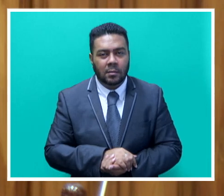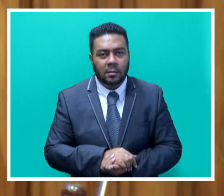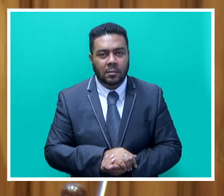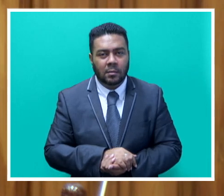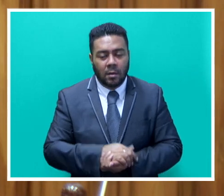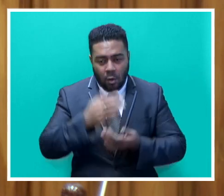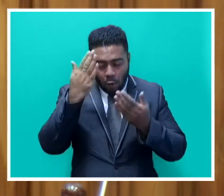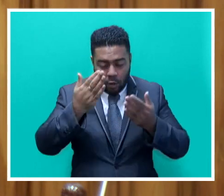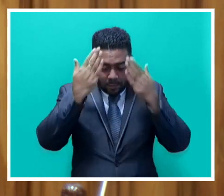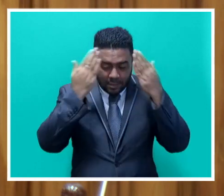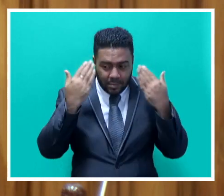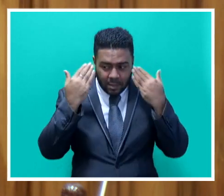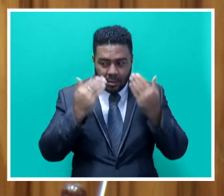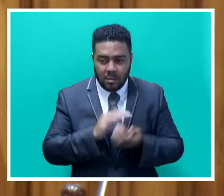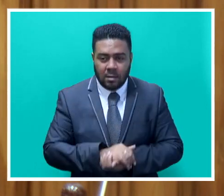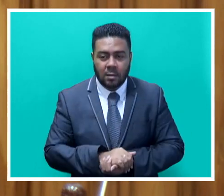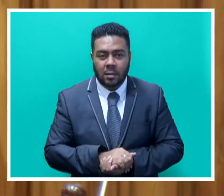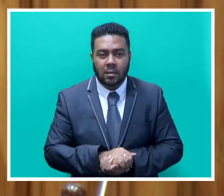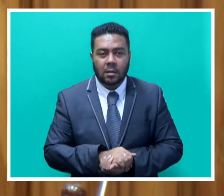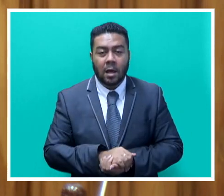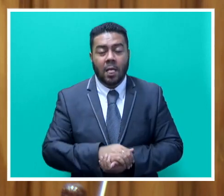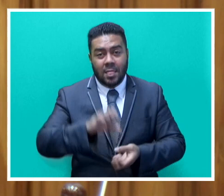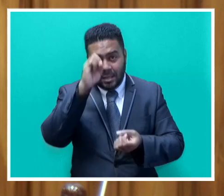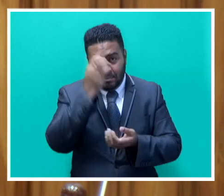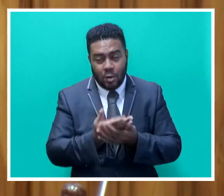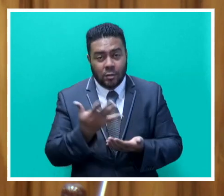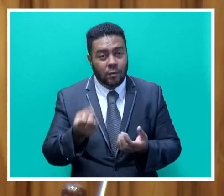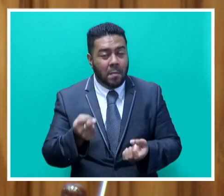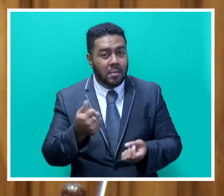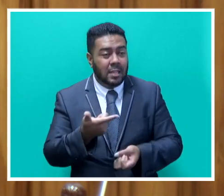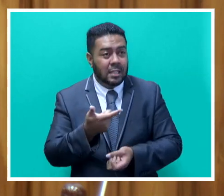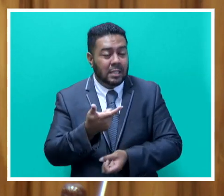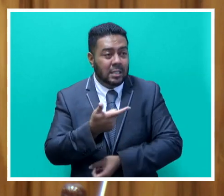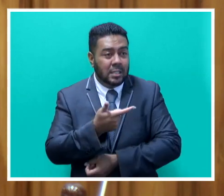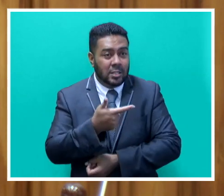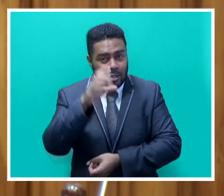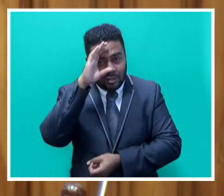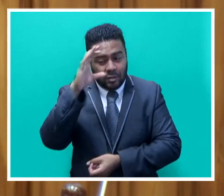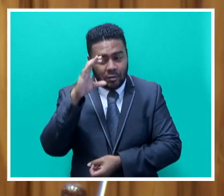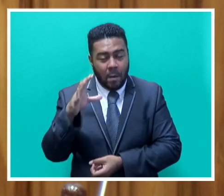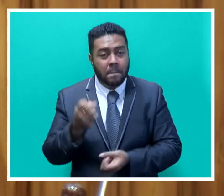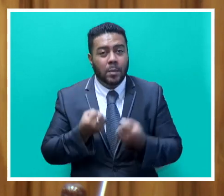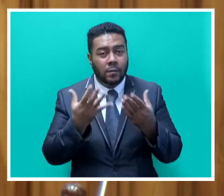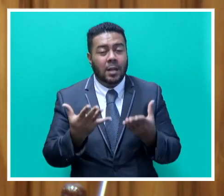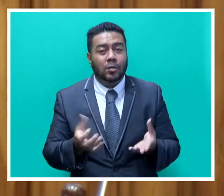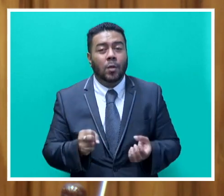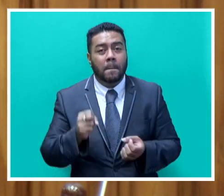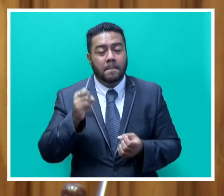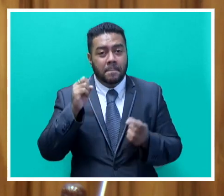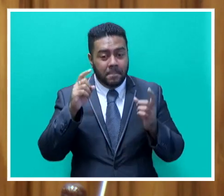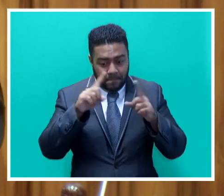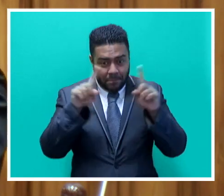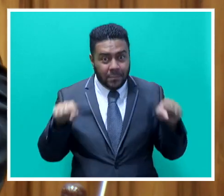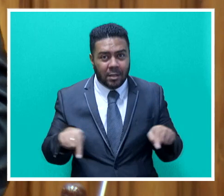Honorable Speaker, the experience from these countries and the latest guidance from global experts provide us a picture of what we in Fiji